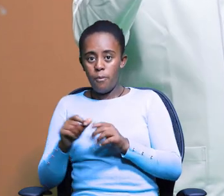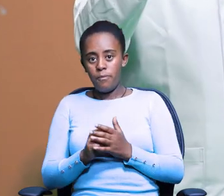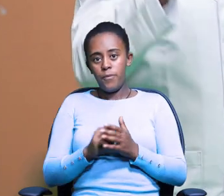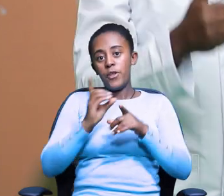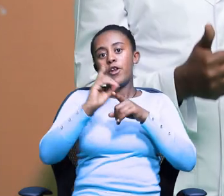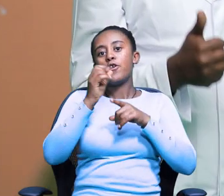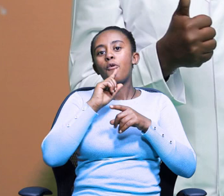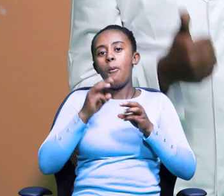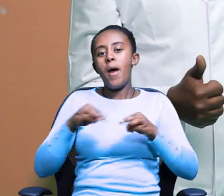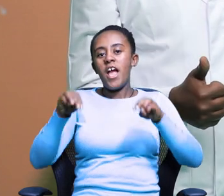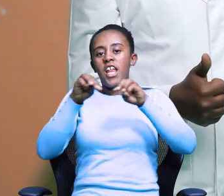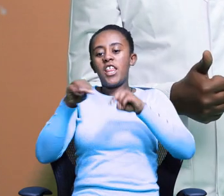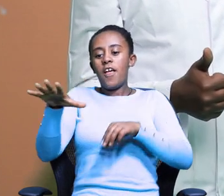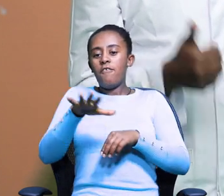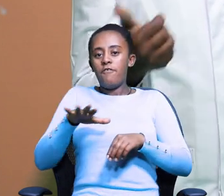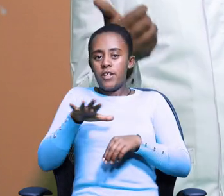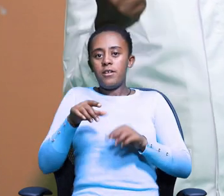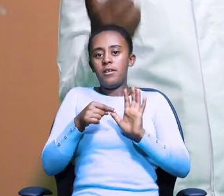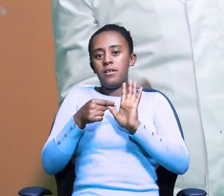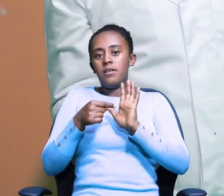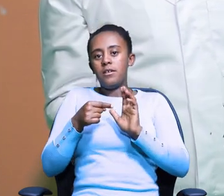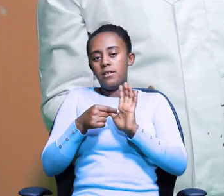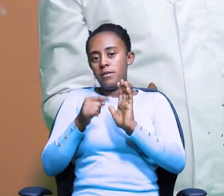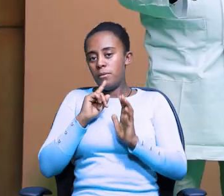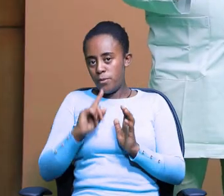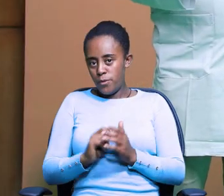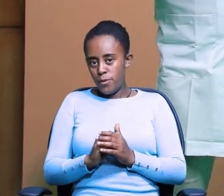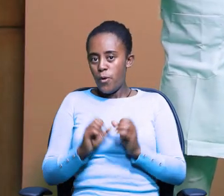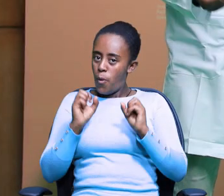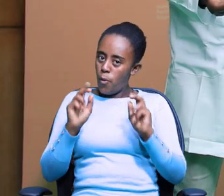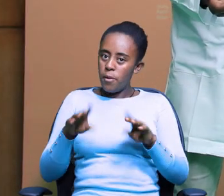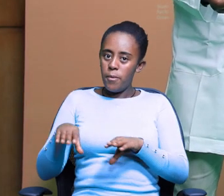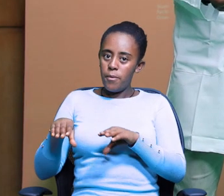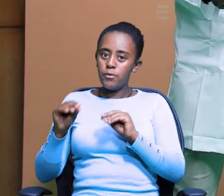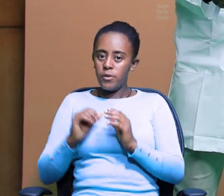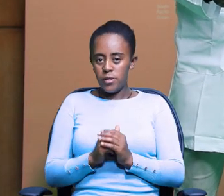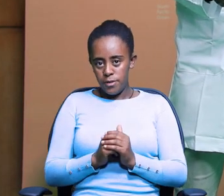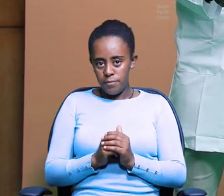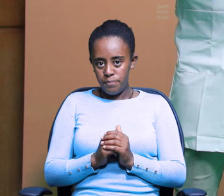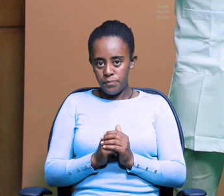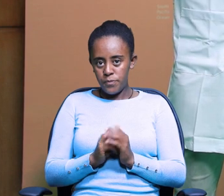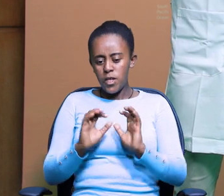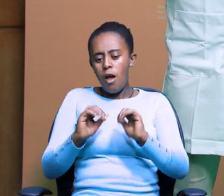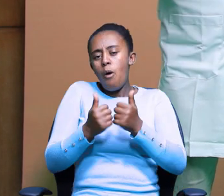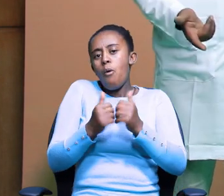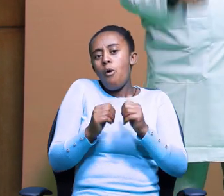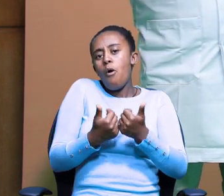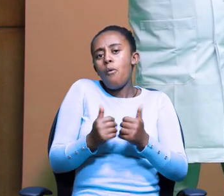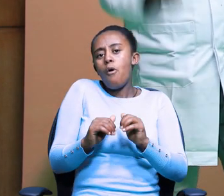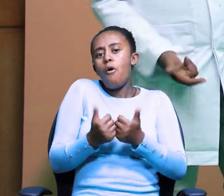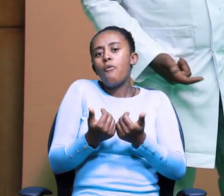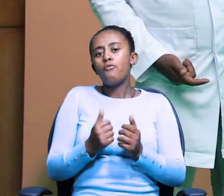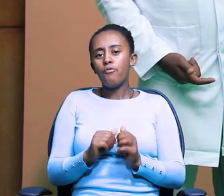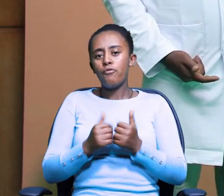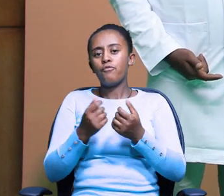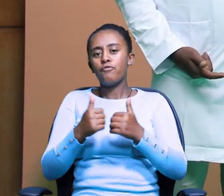direction of magnetic field. Okay, my student, can you tell me how we can determine the